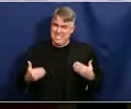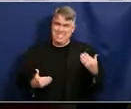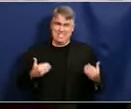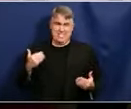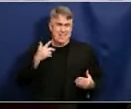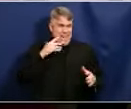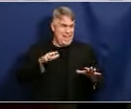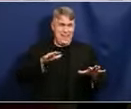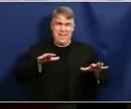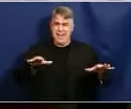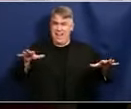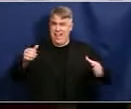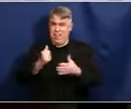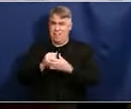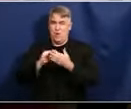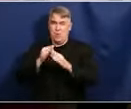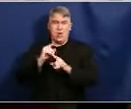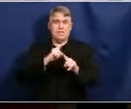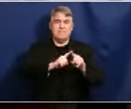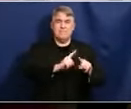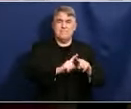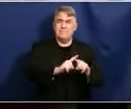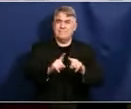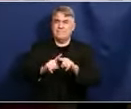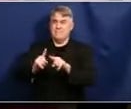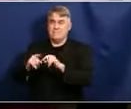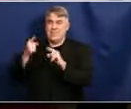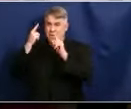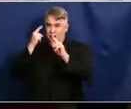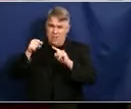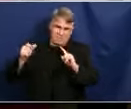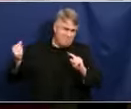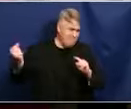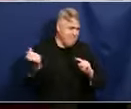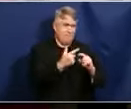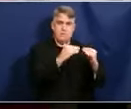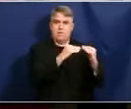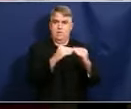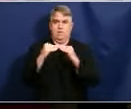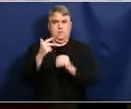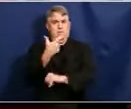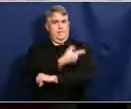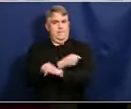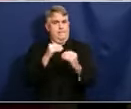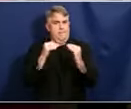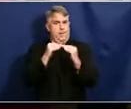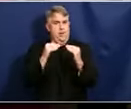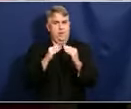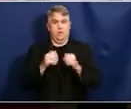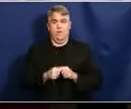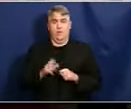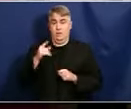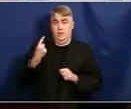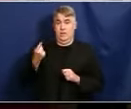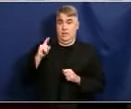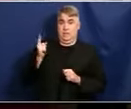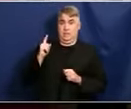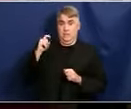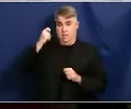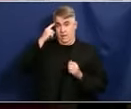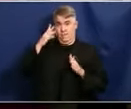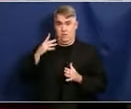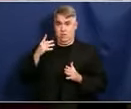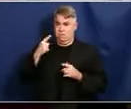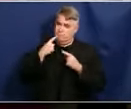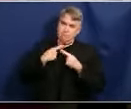particularly around equity. And so, I was really glad to hear that last week the governor announced, that we were going to be